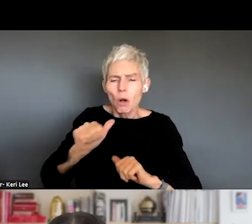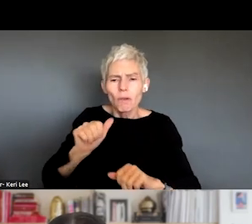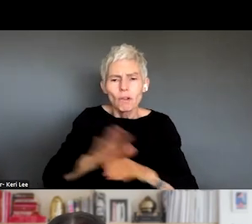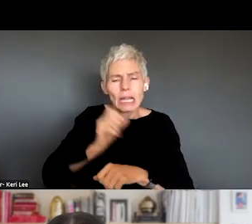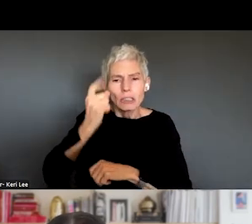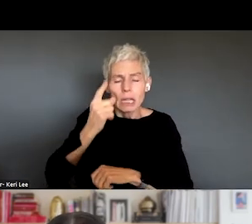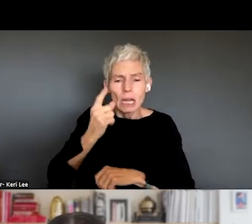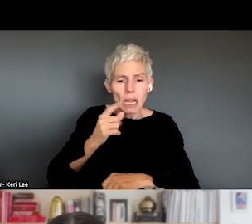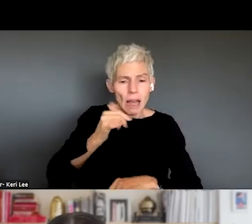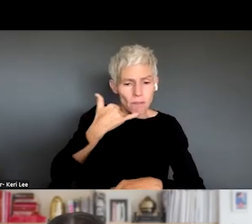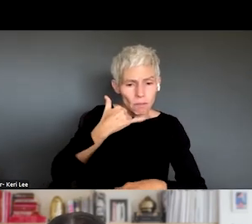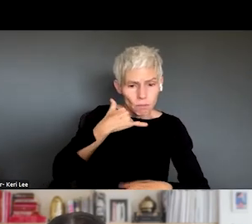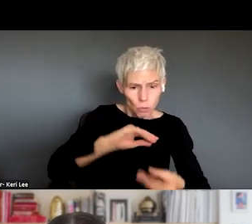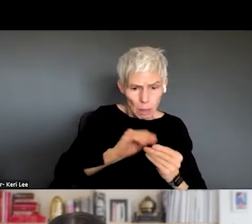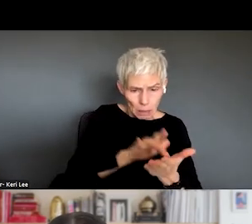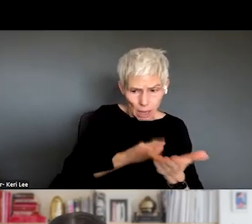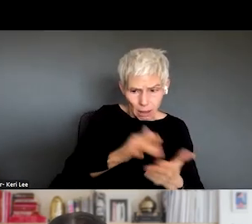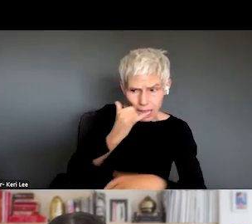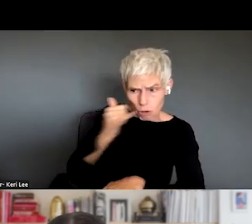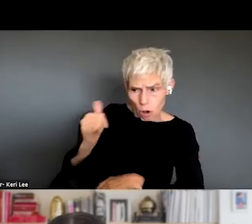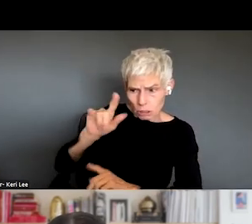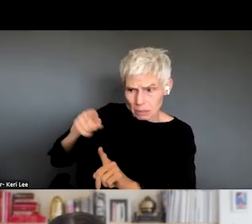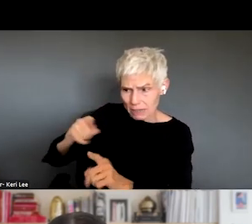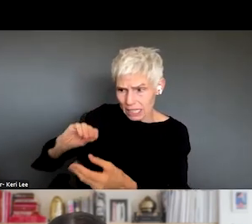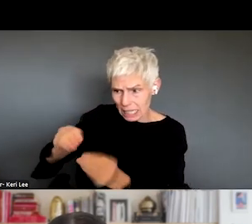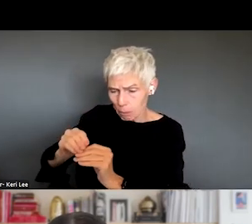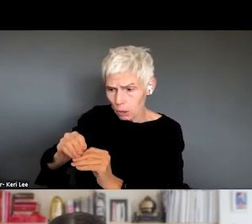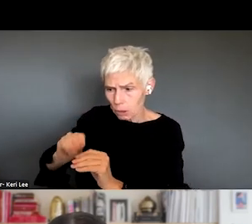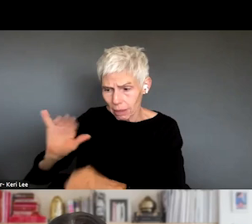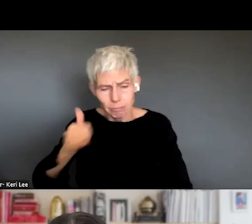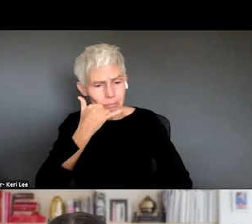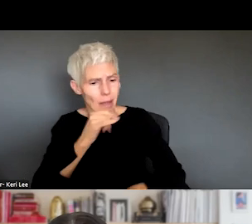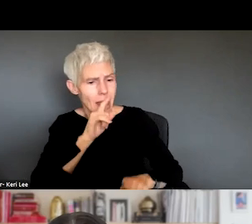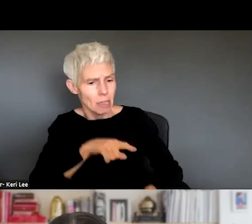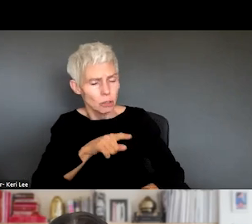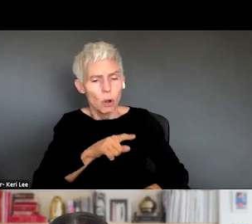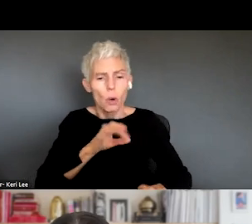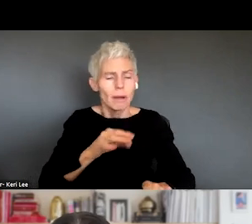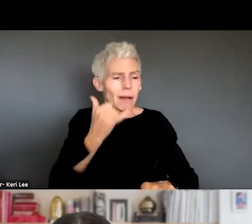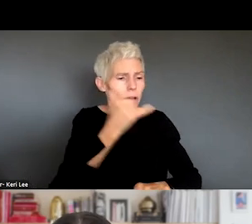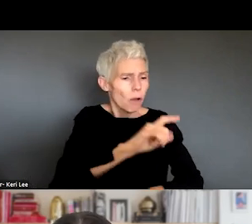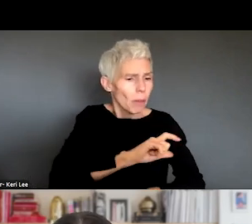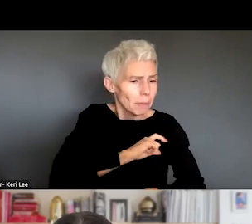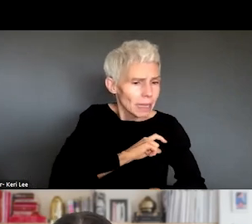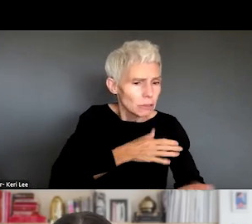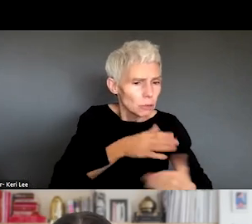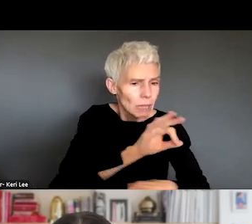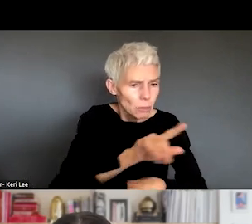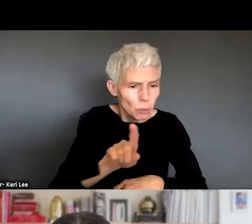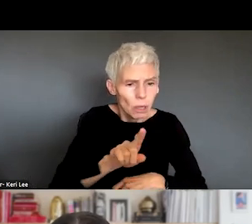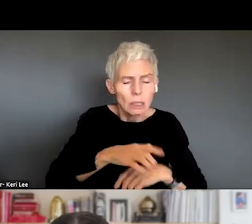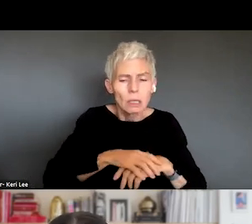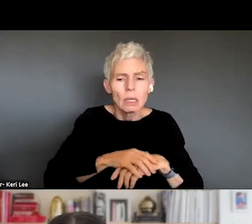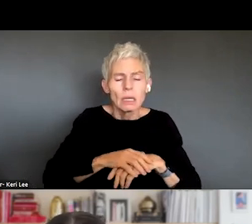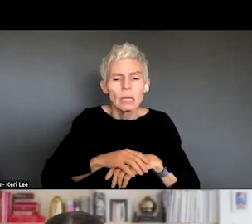versus, when I call the police department through 911. And the conversation